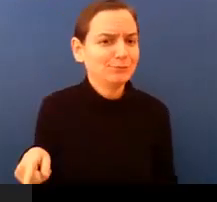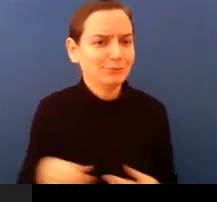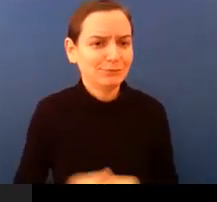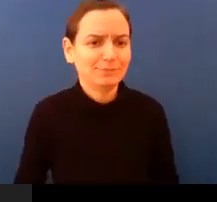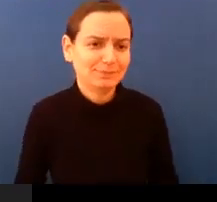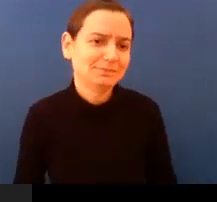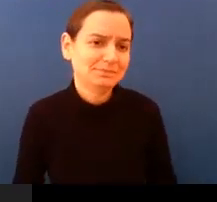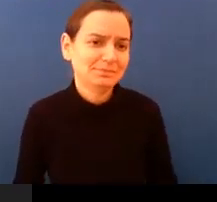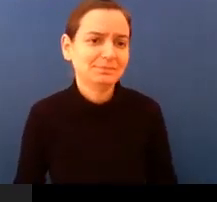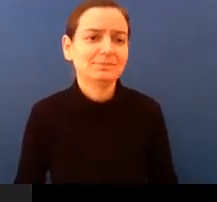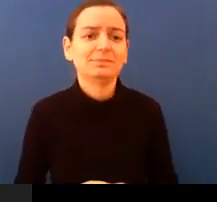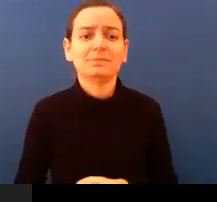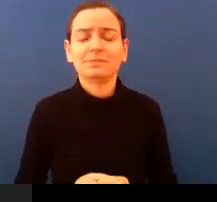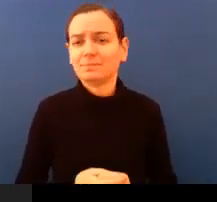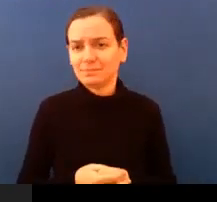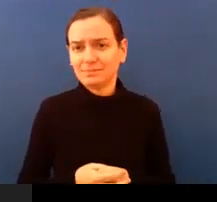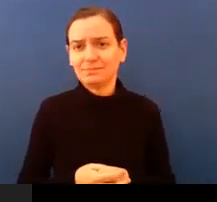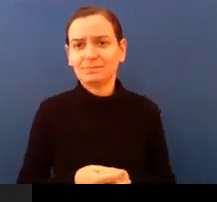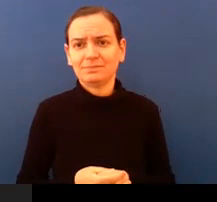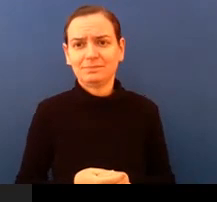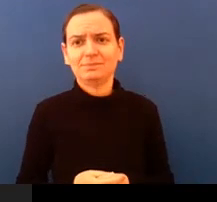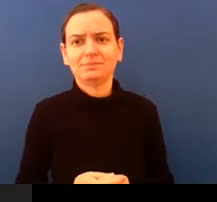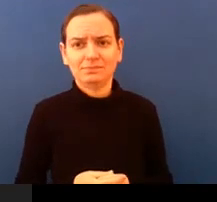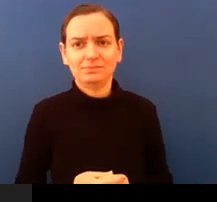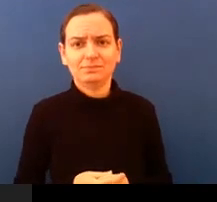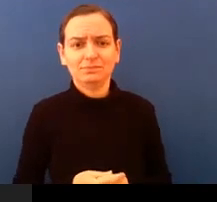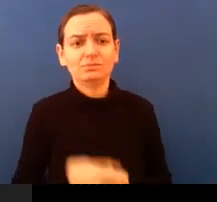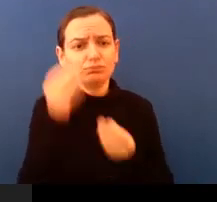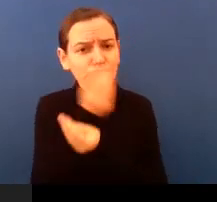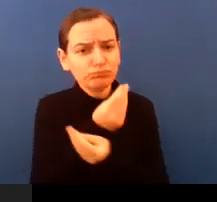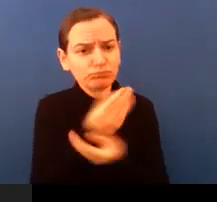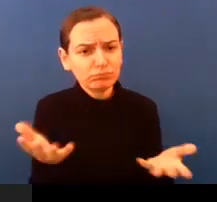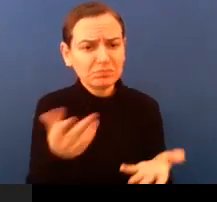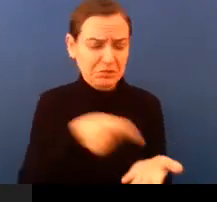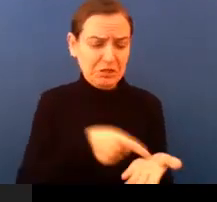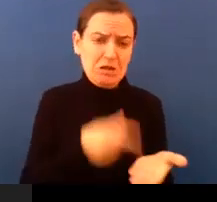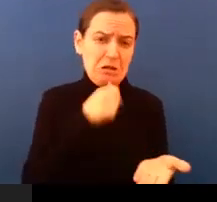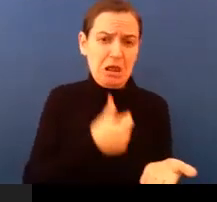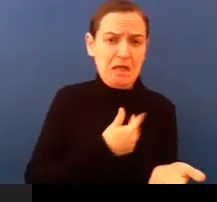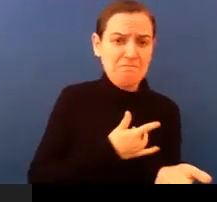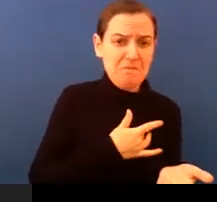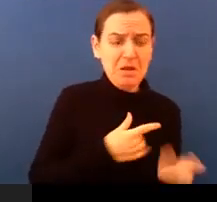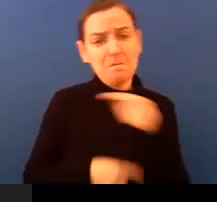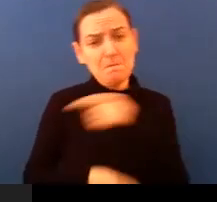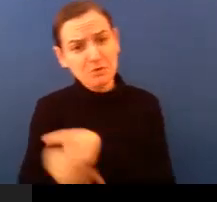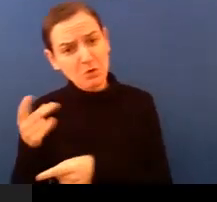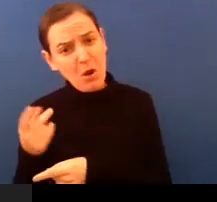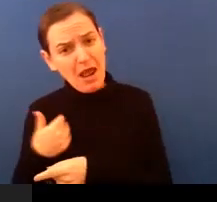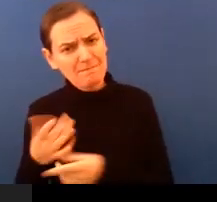It also using a dog may increase your confidence in your travel skills, even though you have good travel skills